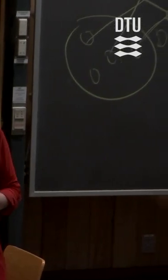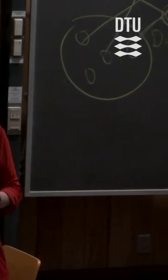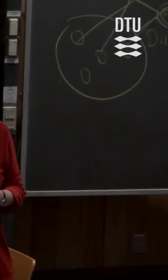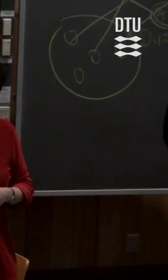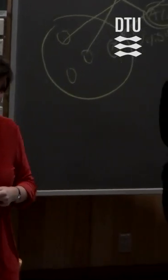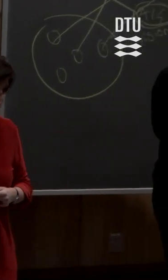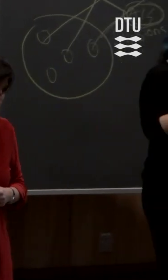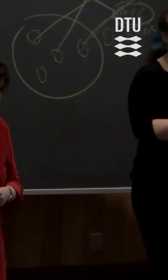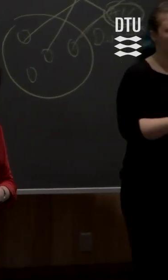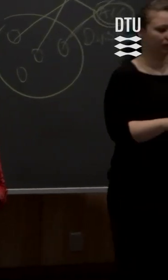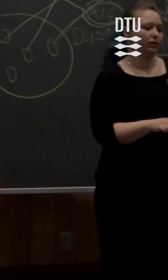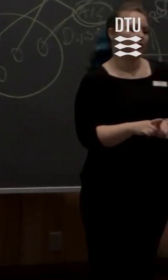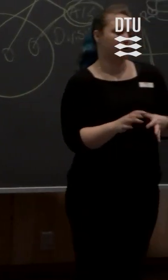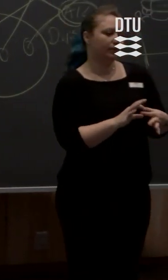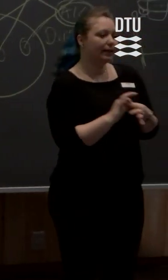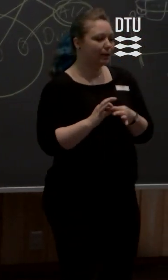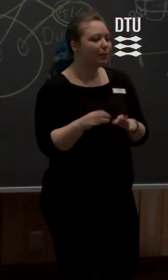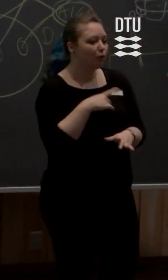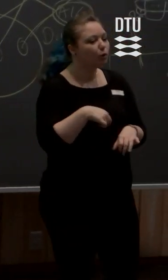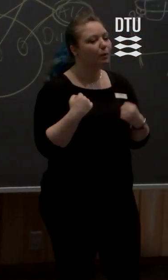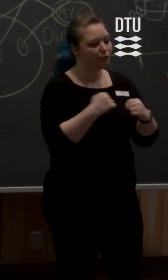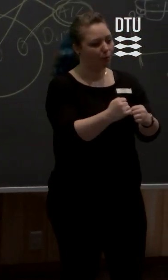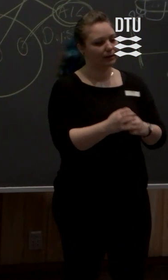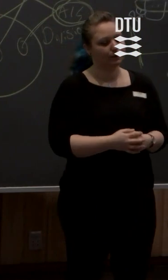And this, of course, also goes for performance.